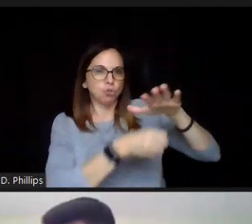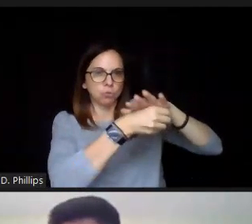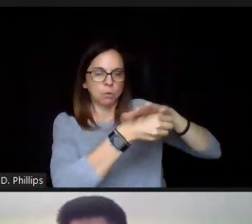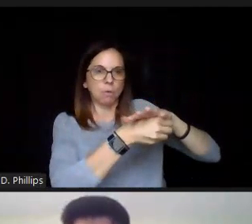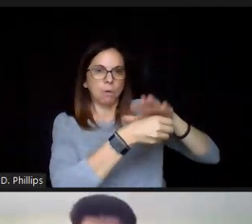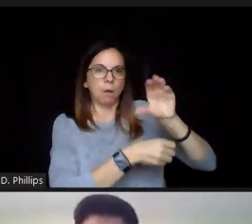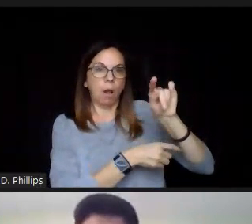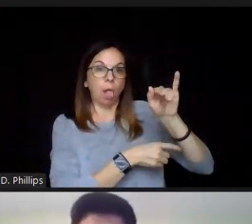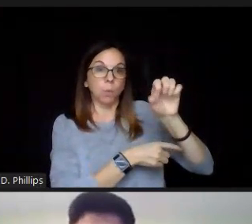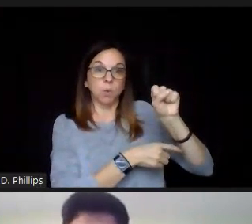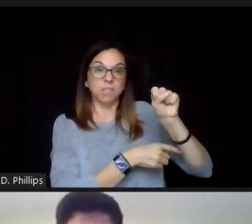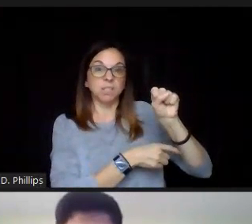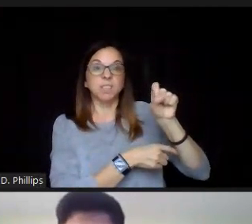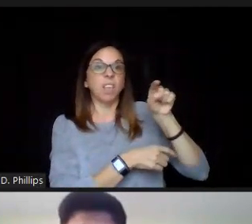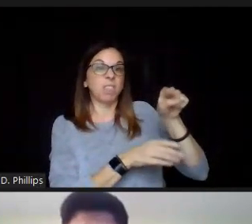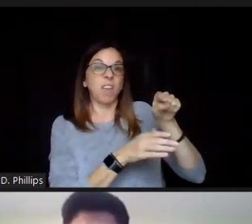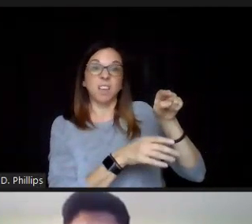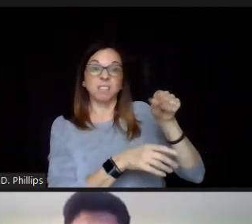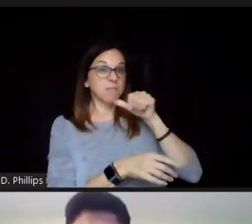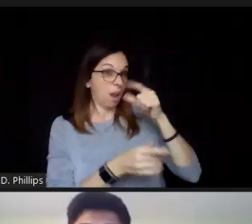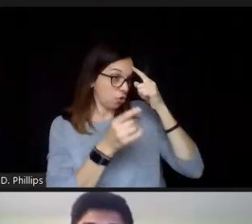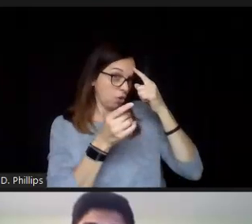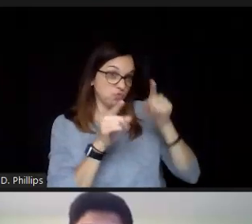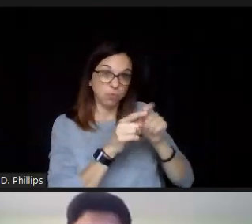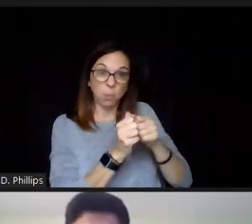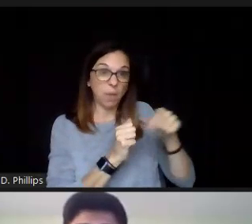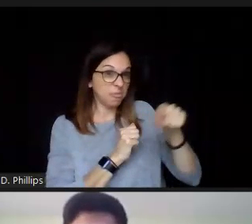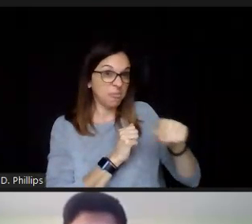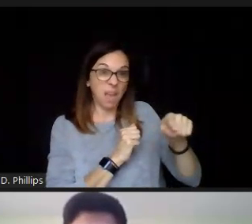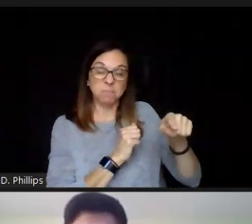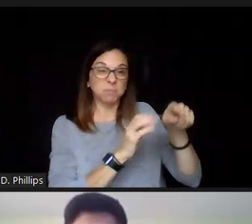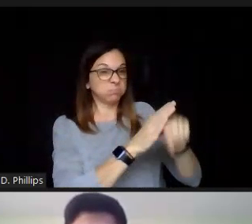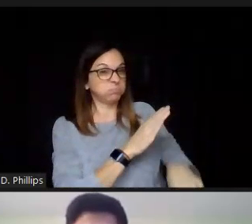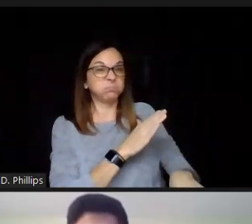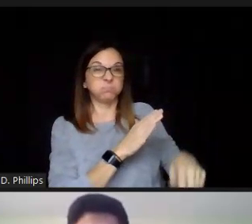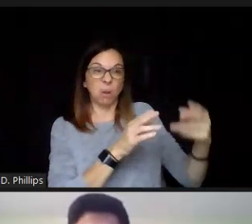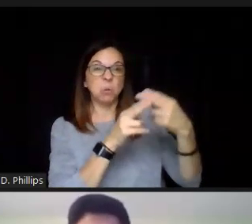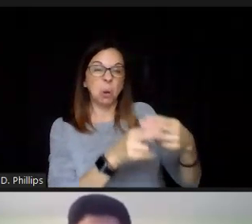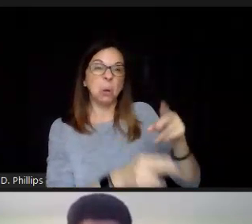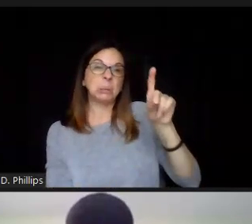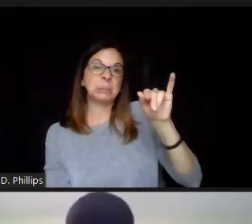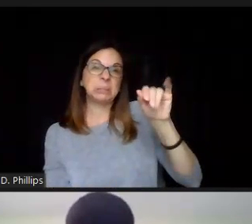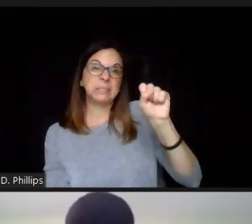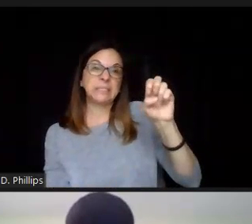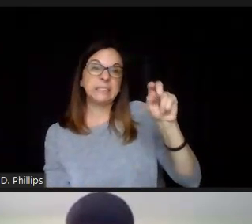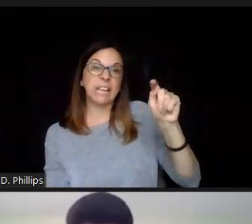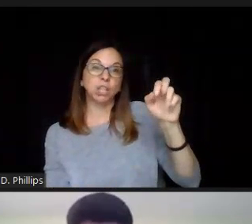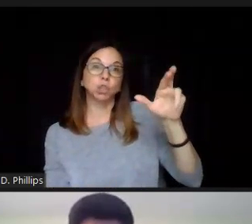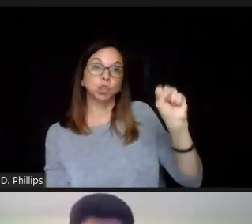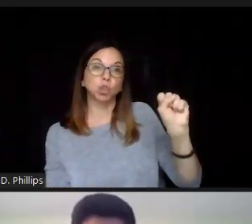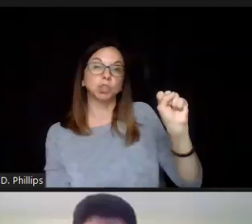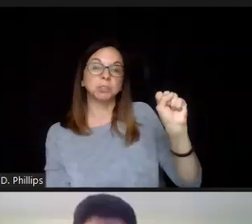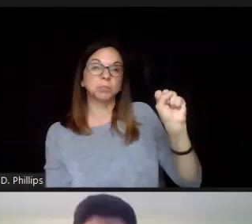they persecuted those who disagreed with them. Those people were called dissenters. They dissented